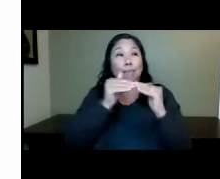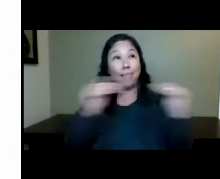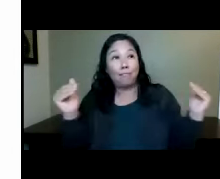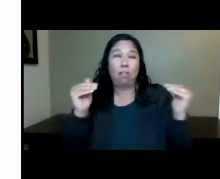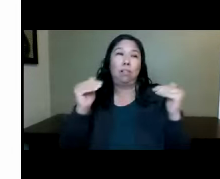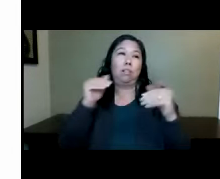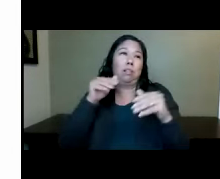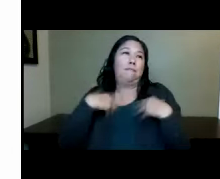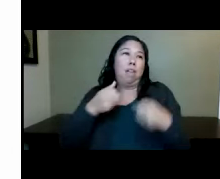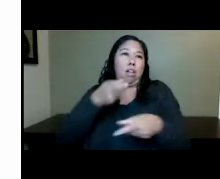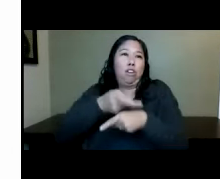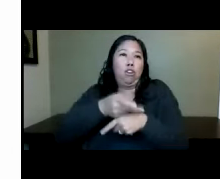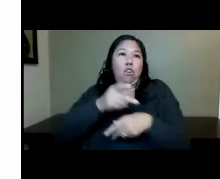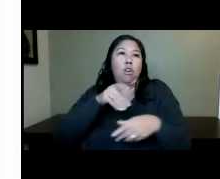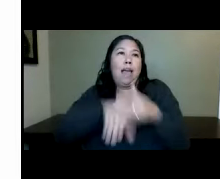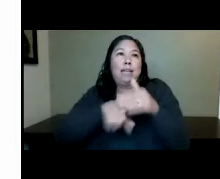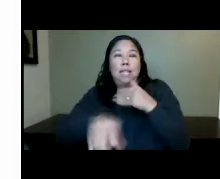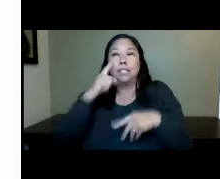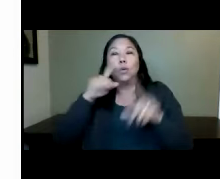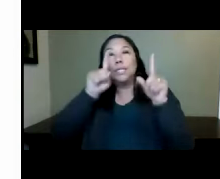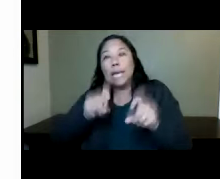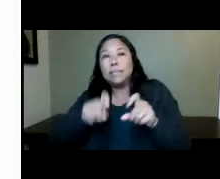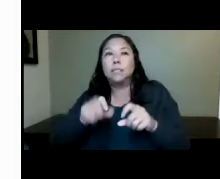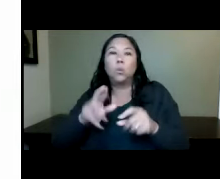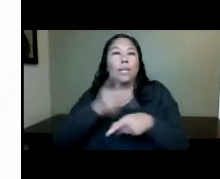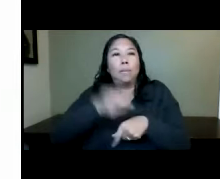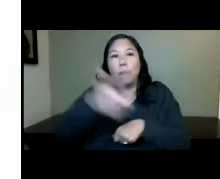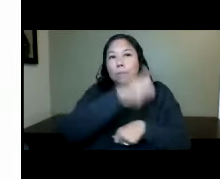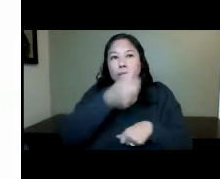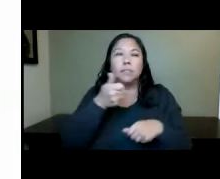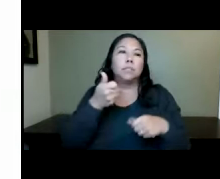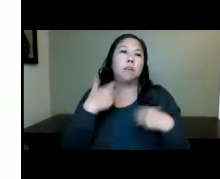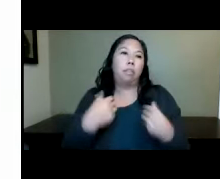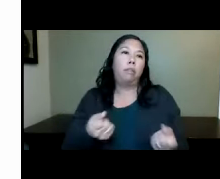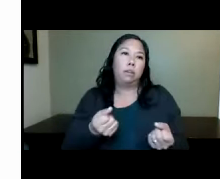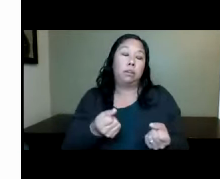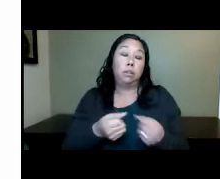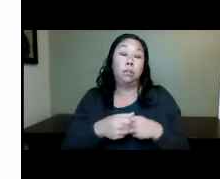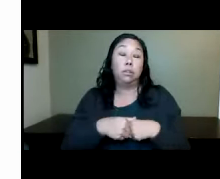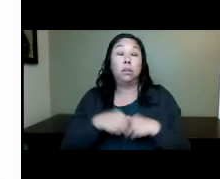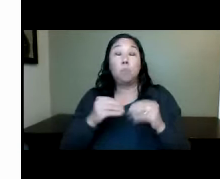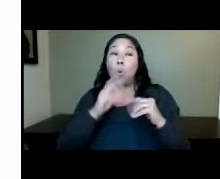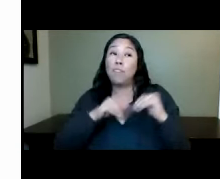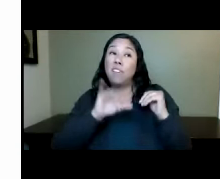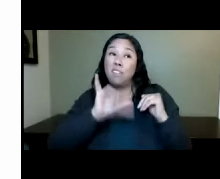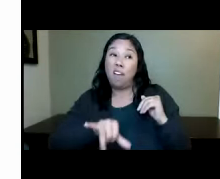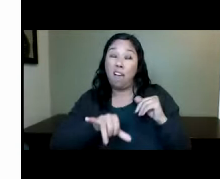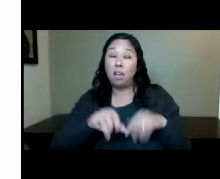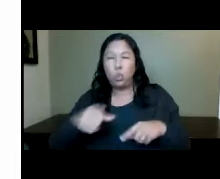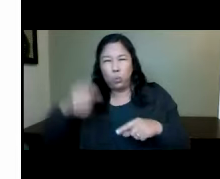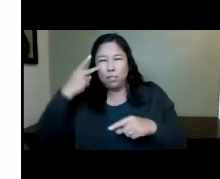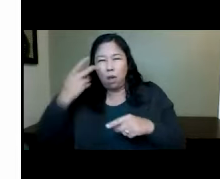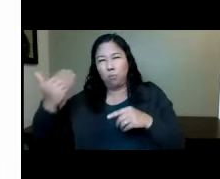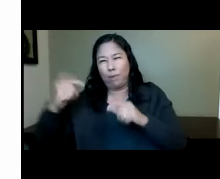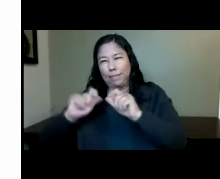in order to try to keep themselves healthy. Further than that, as you saw in the previous slide,